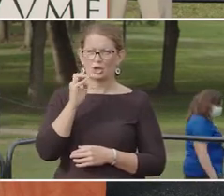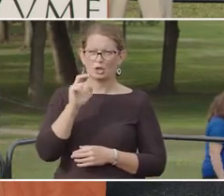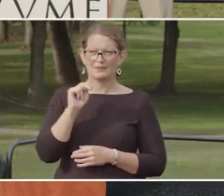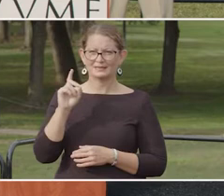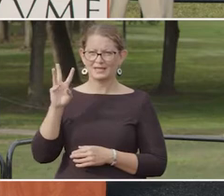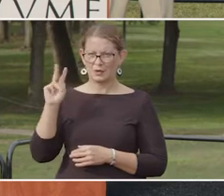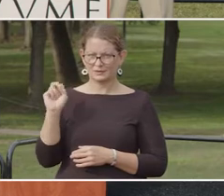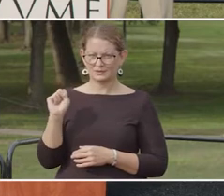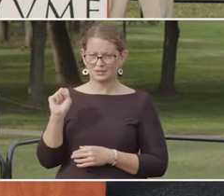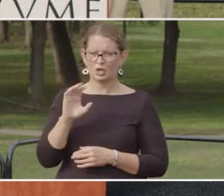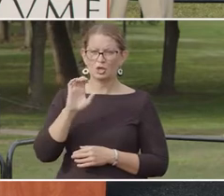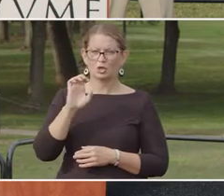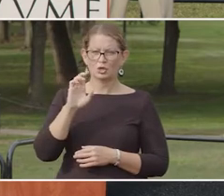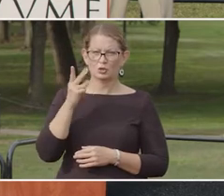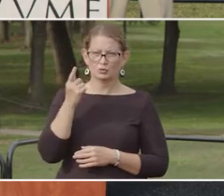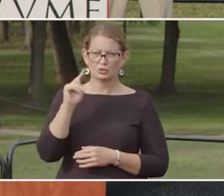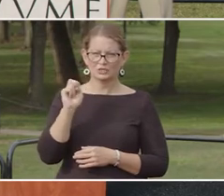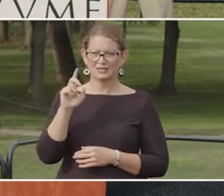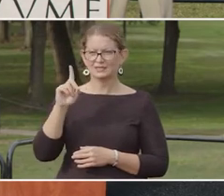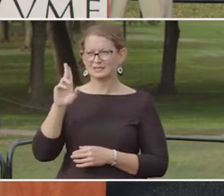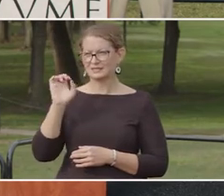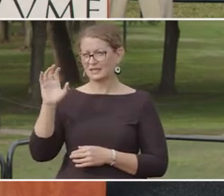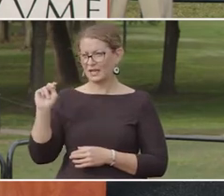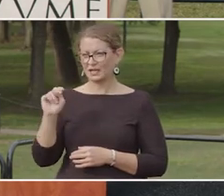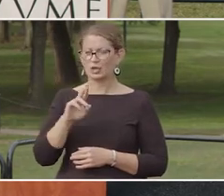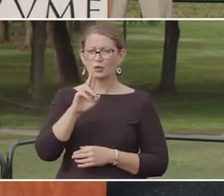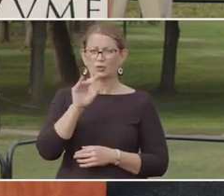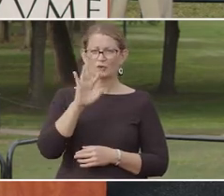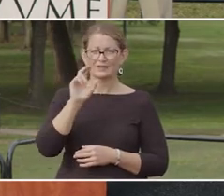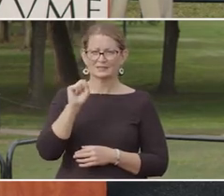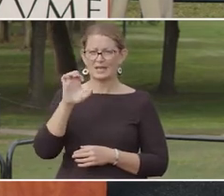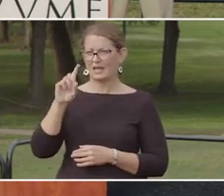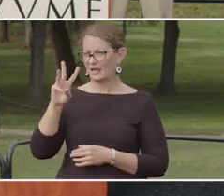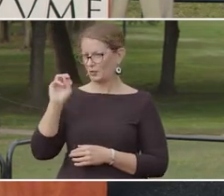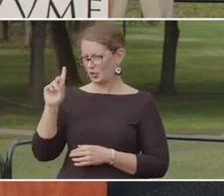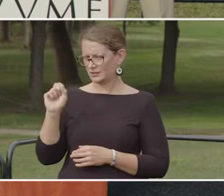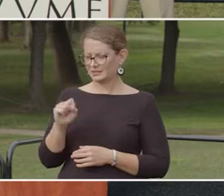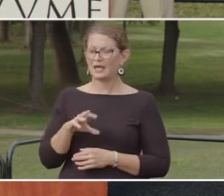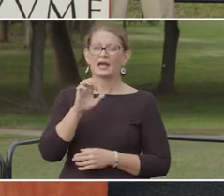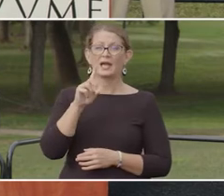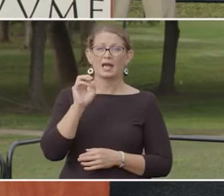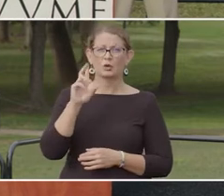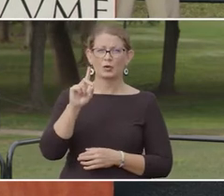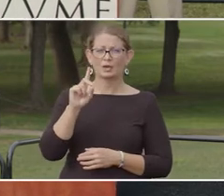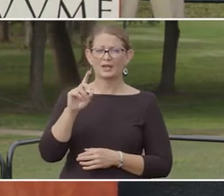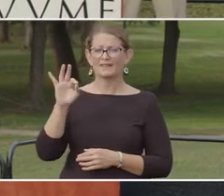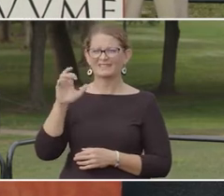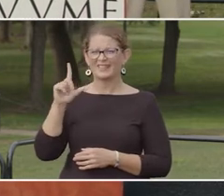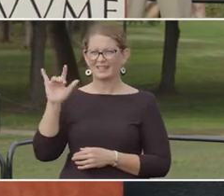Downs, Eugene Duncan, Rufus Lee Edwards, Edward J.